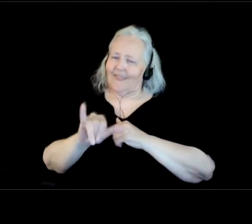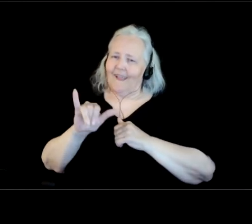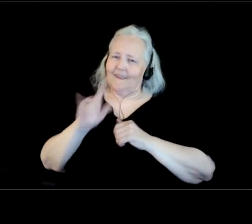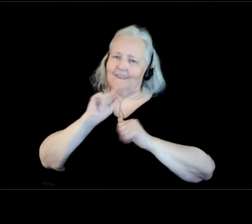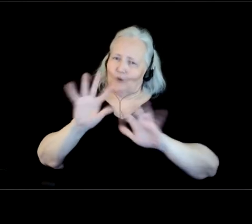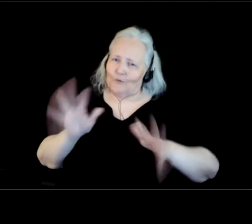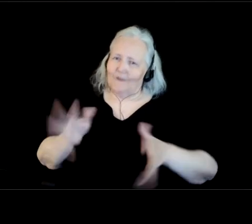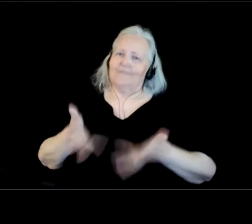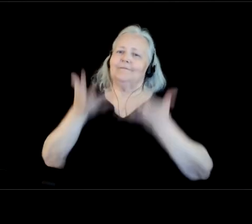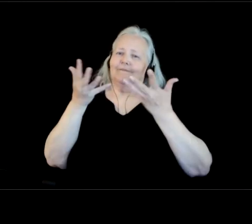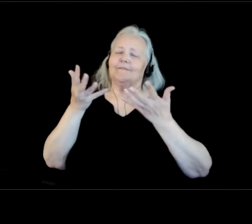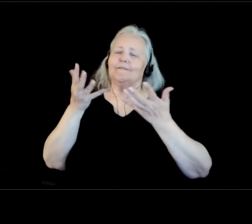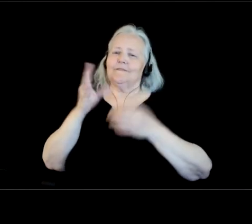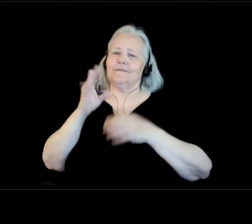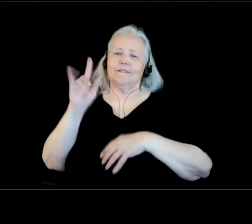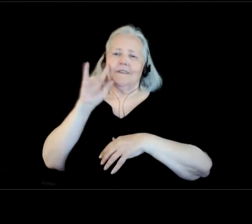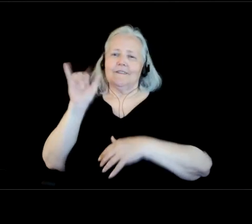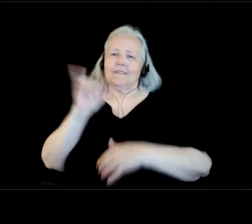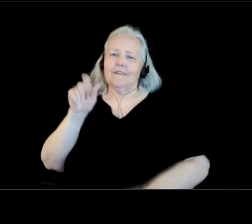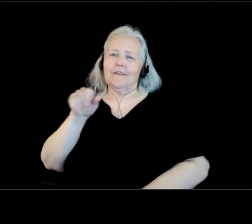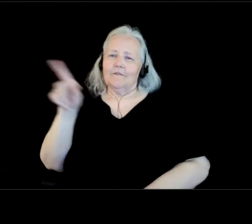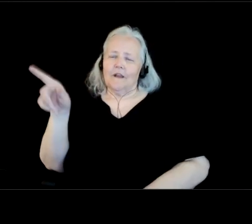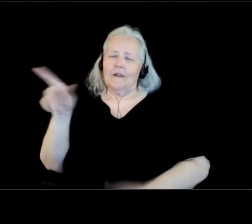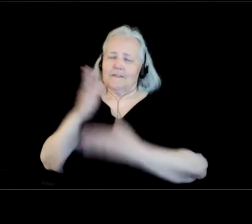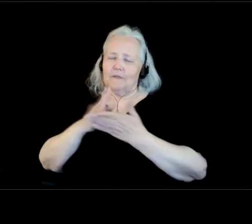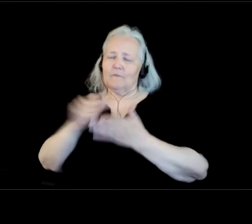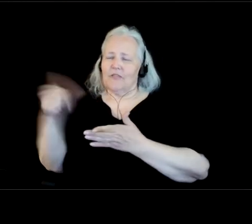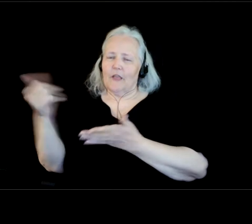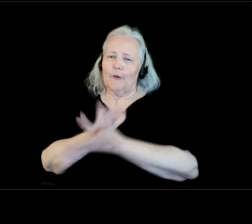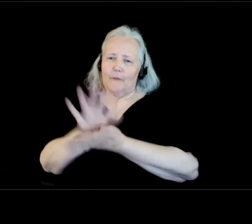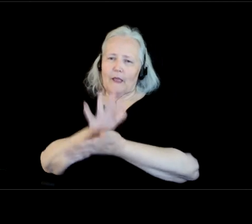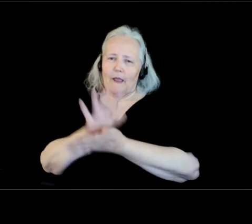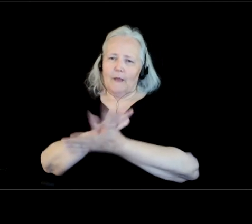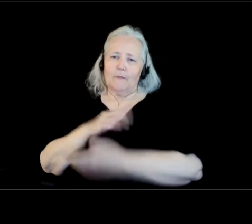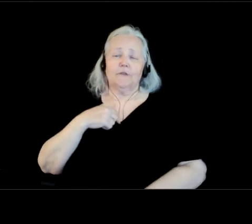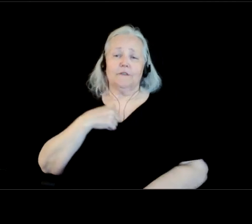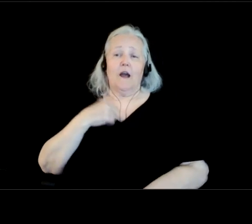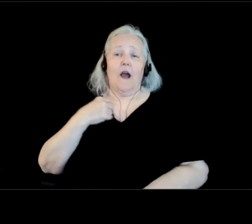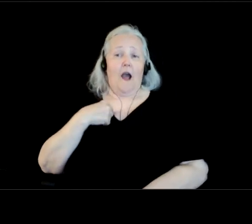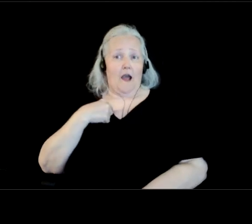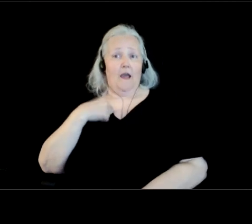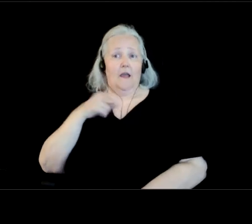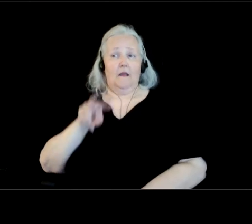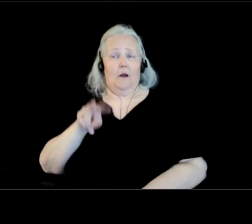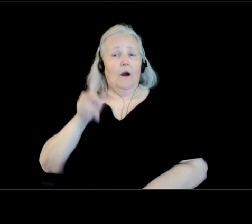the Tieberger et al. Paper. So I would think that was pretty cool.